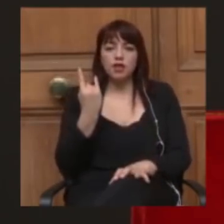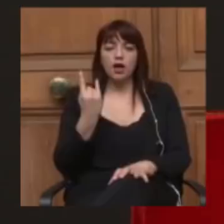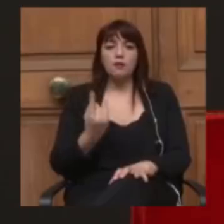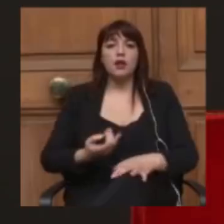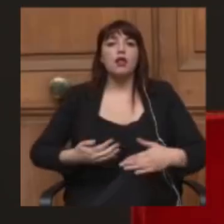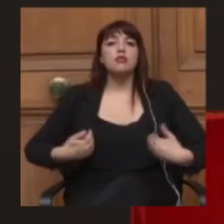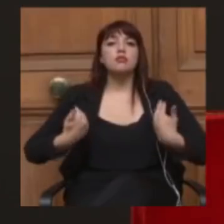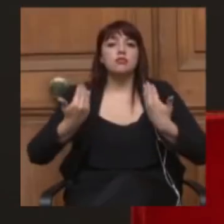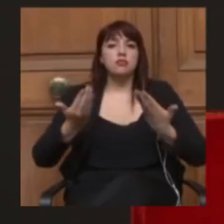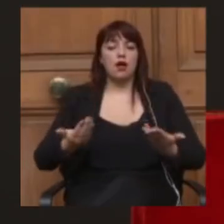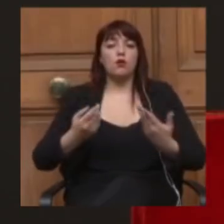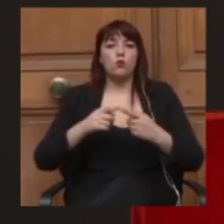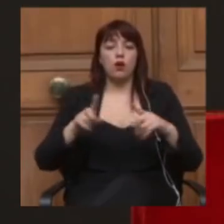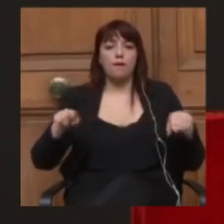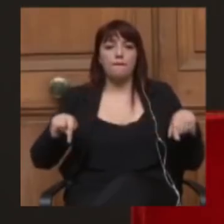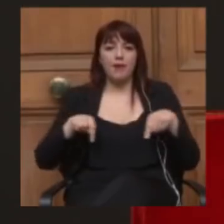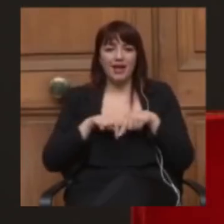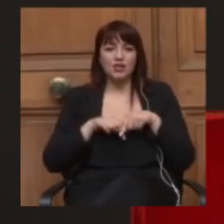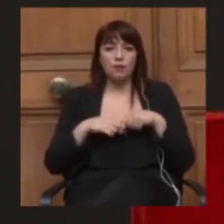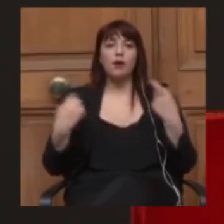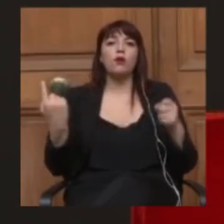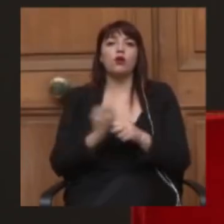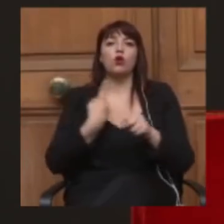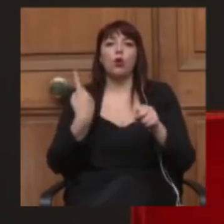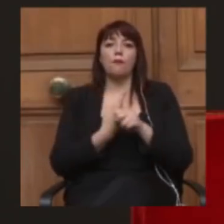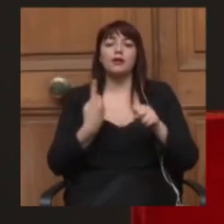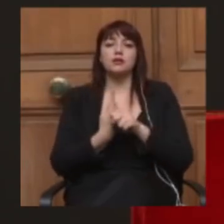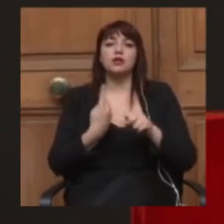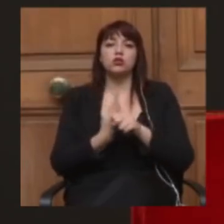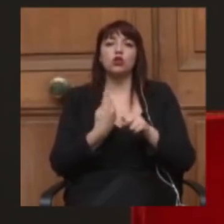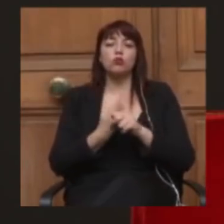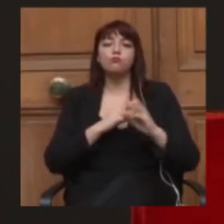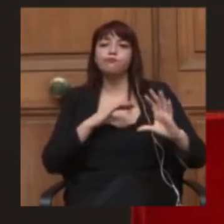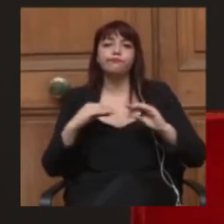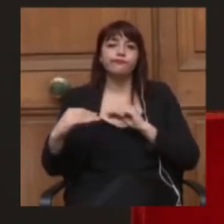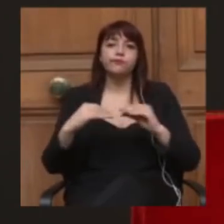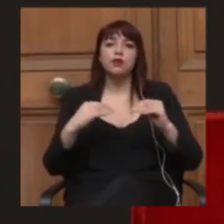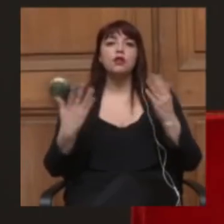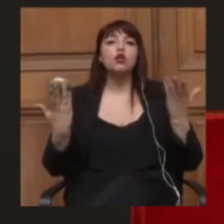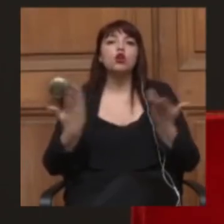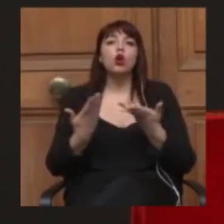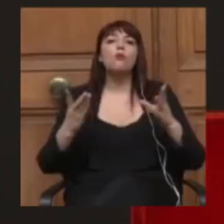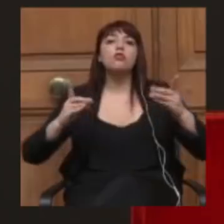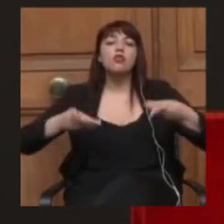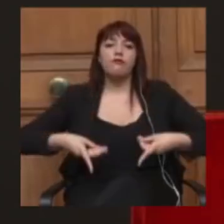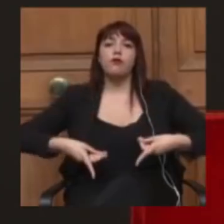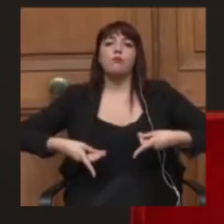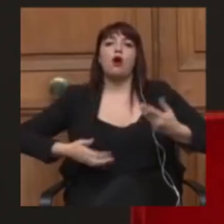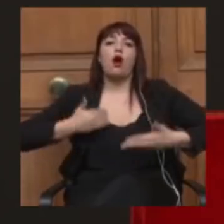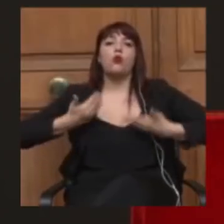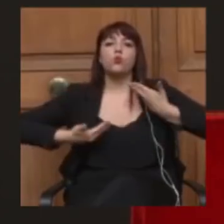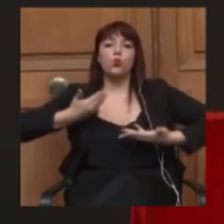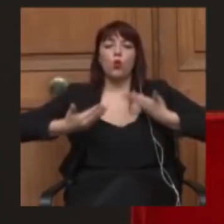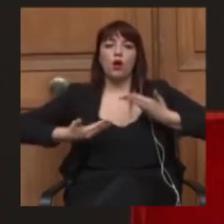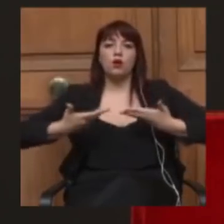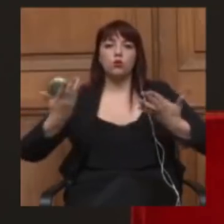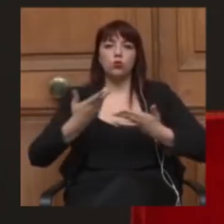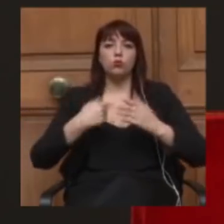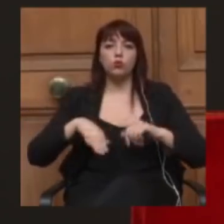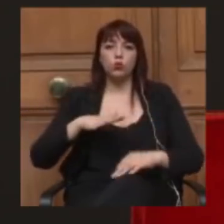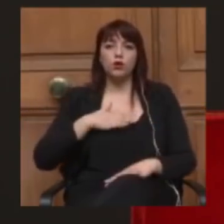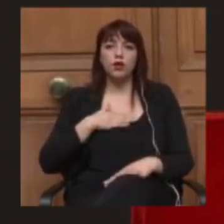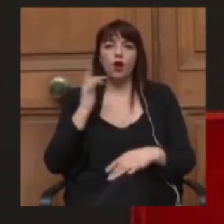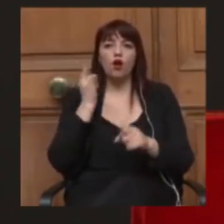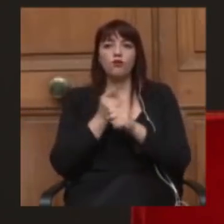thoughtful discussion of how we must act. What, for instance, are our global obligations in the